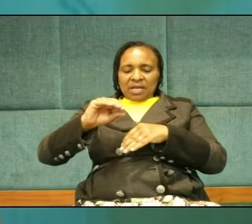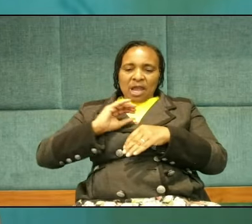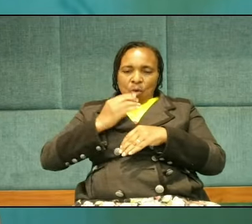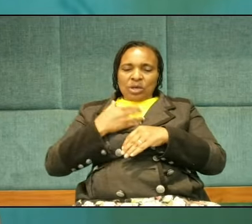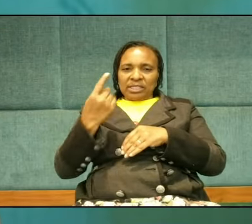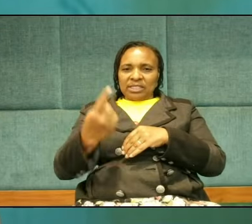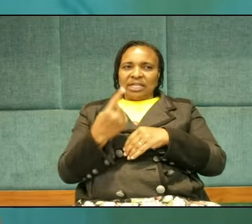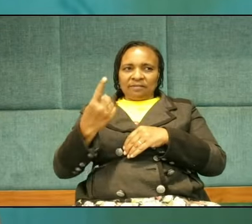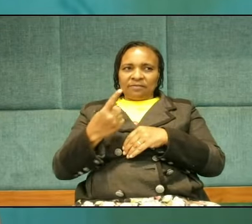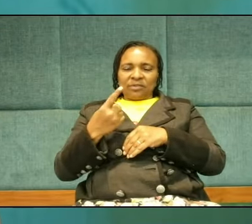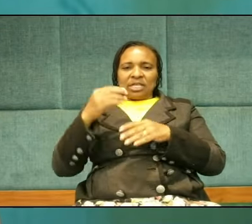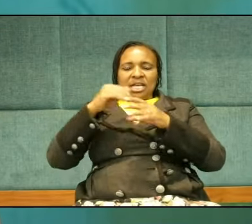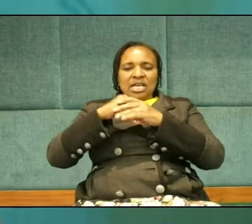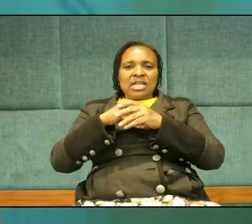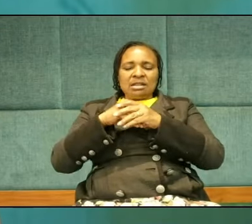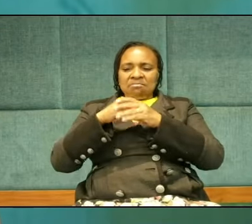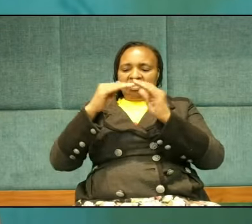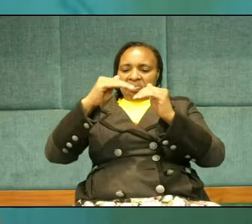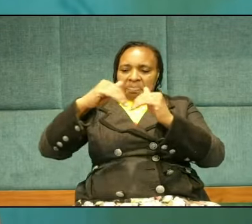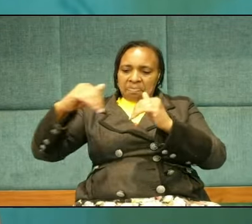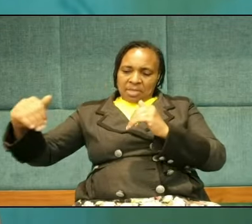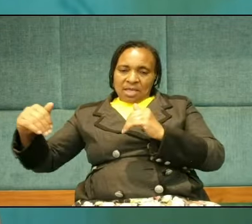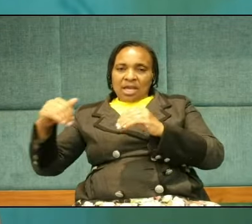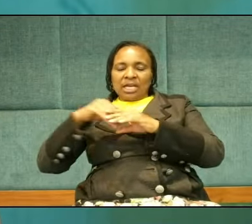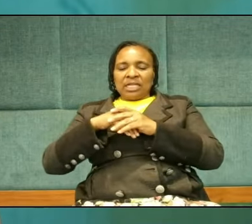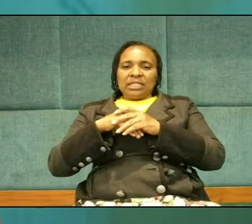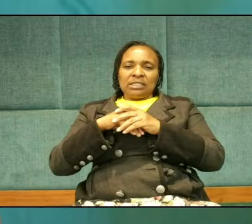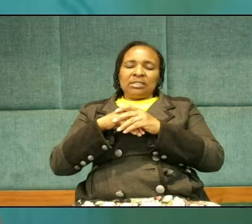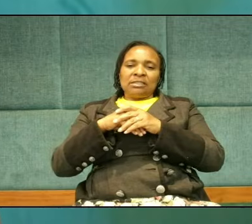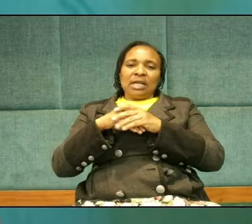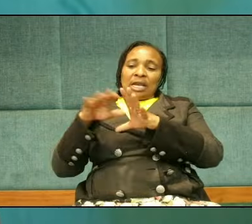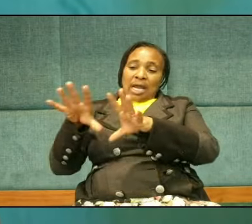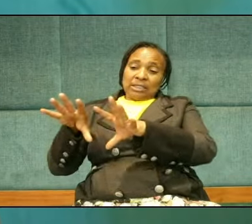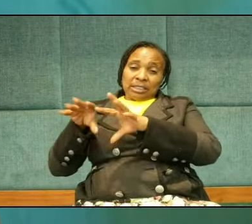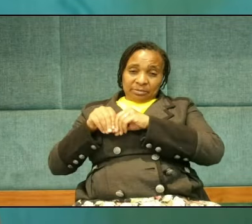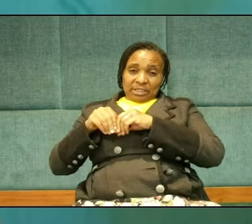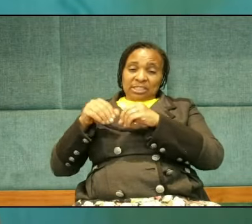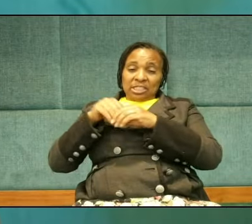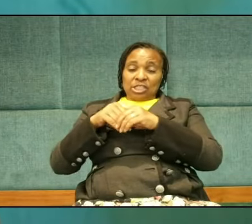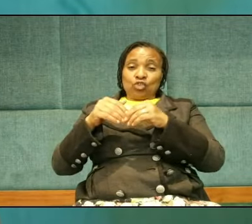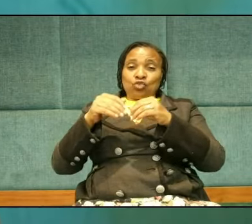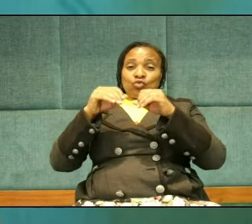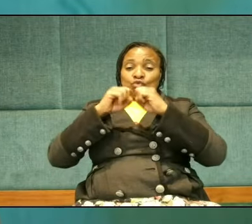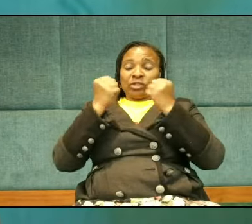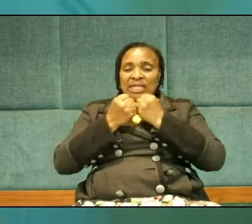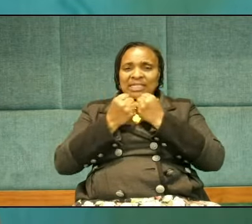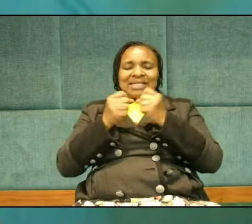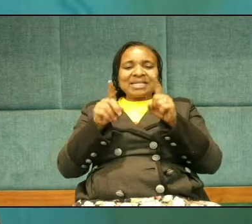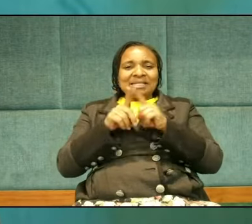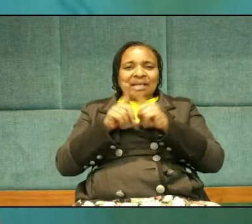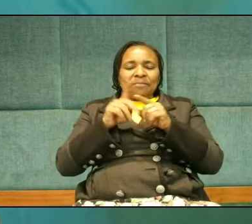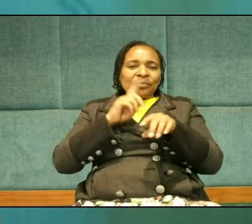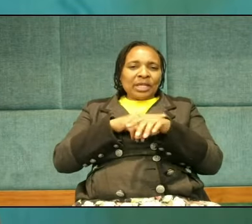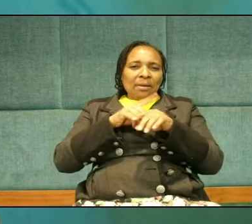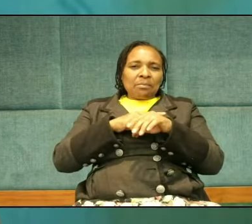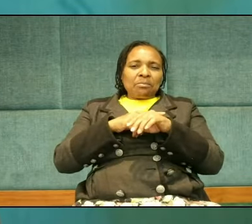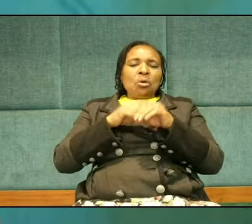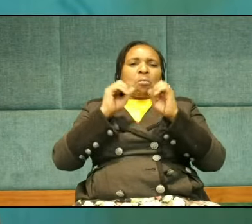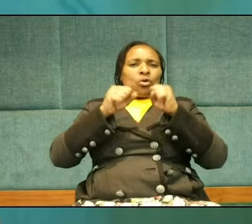ourselves being accepted in the society. But then equally, let us be in